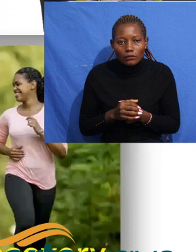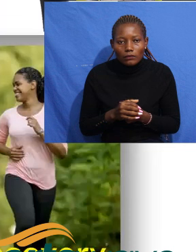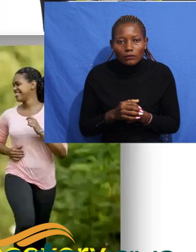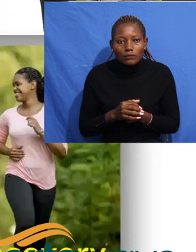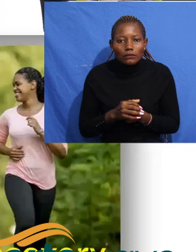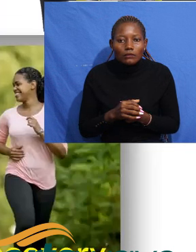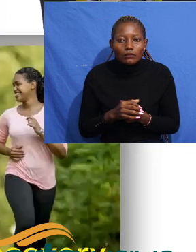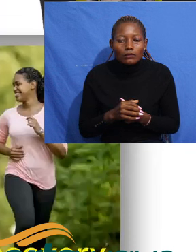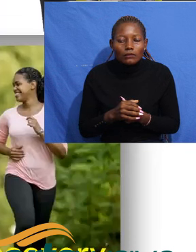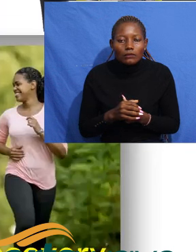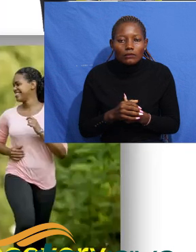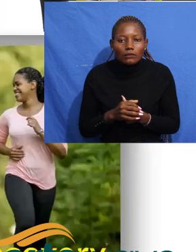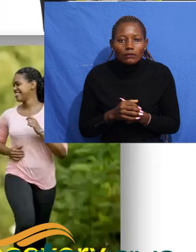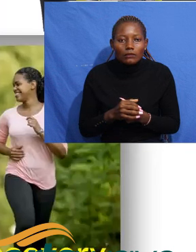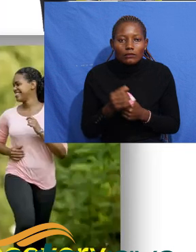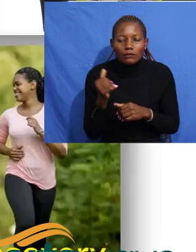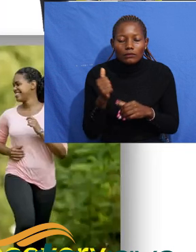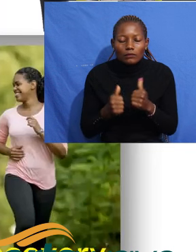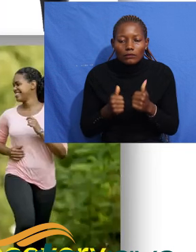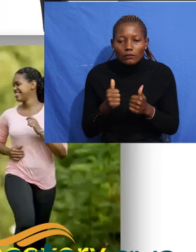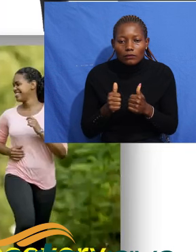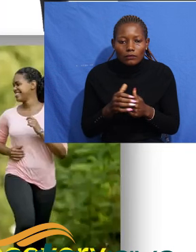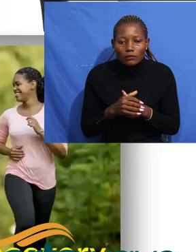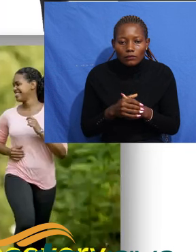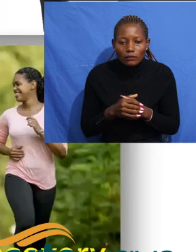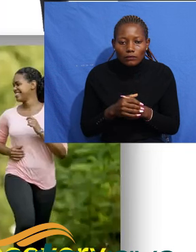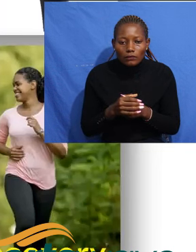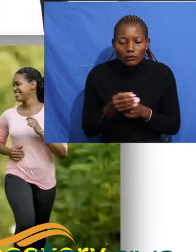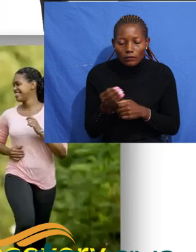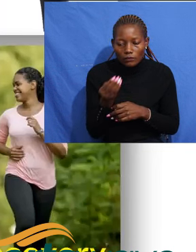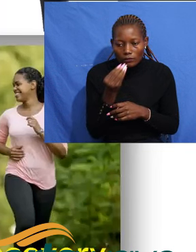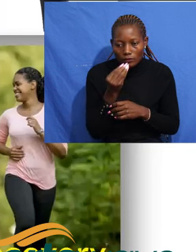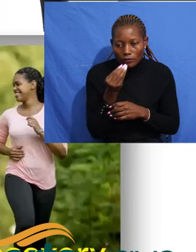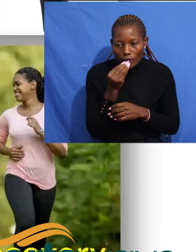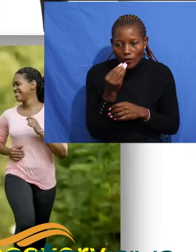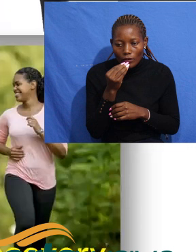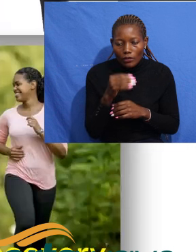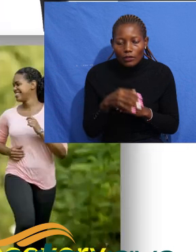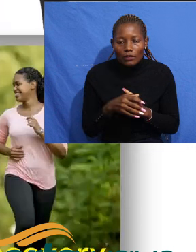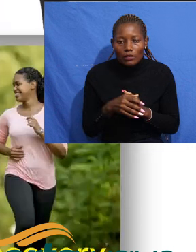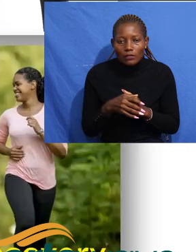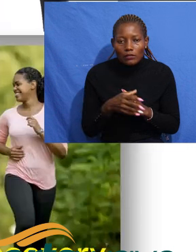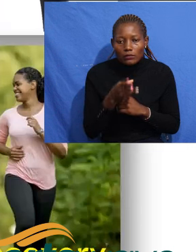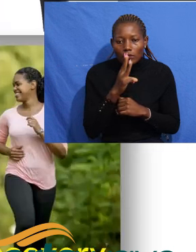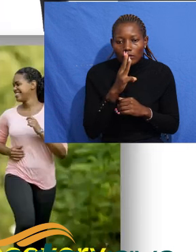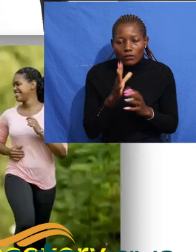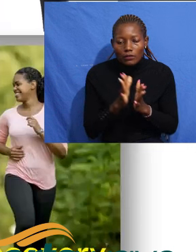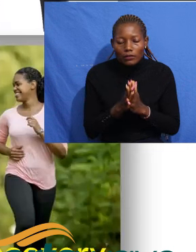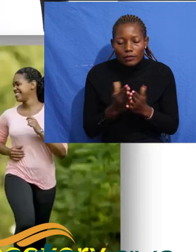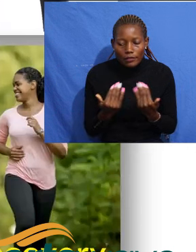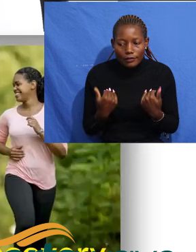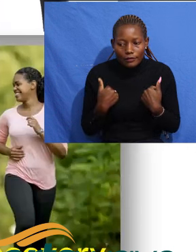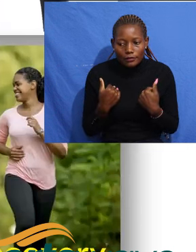interventions, which are nutrition, hydration, and sleep.